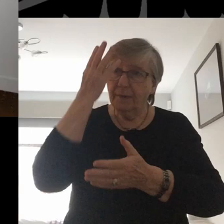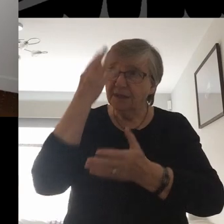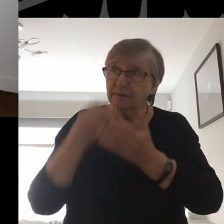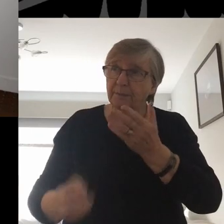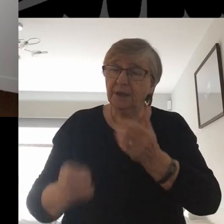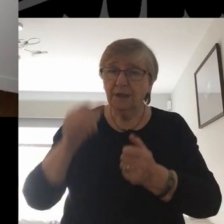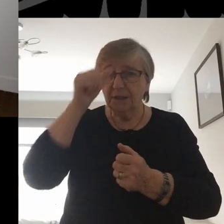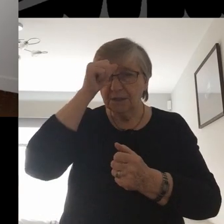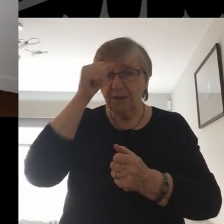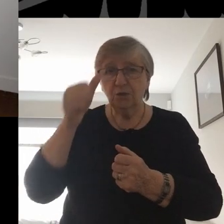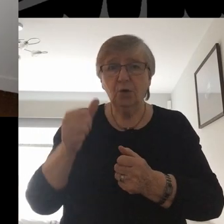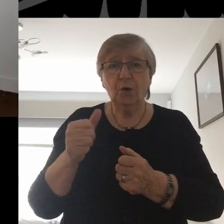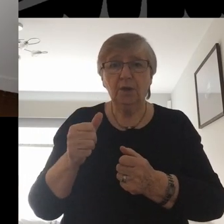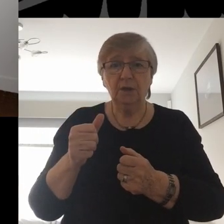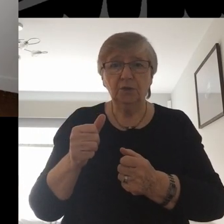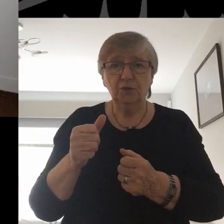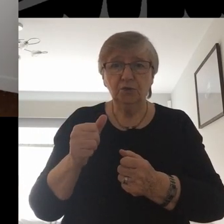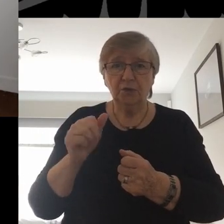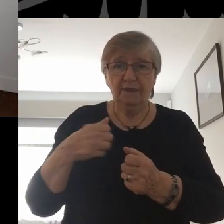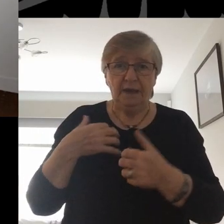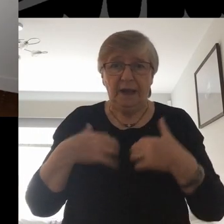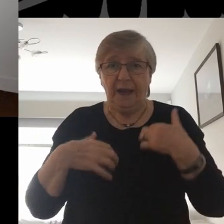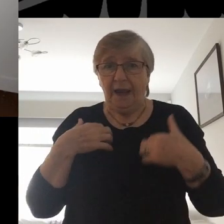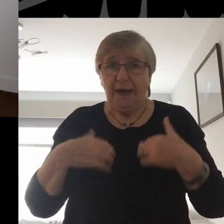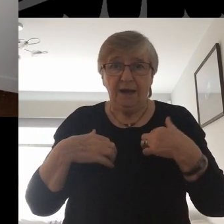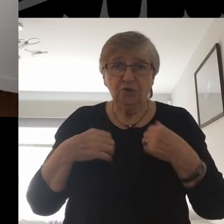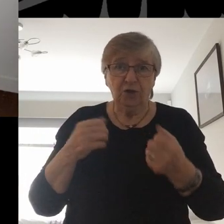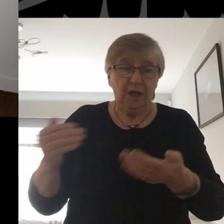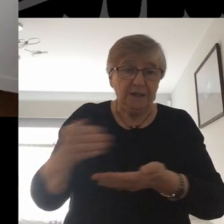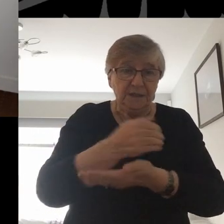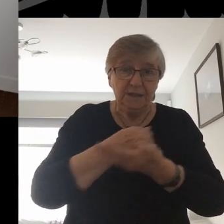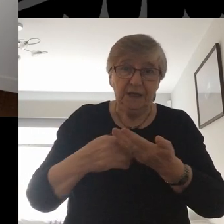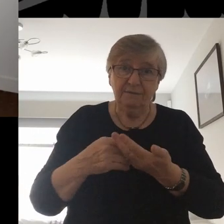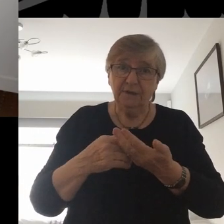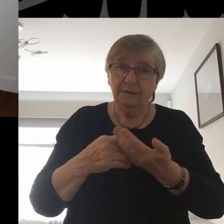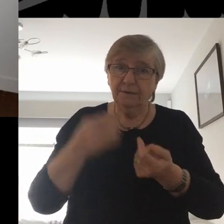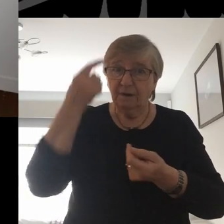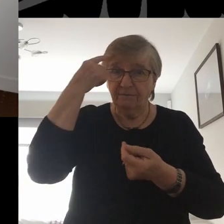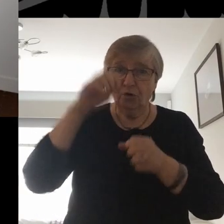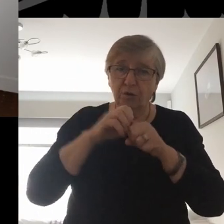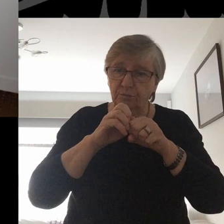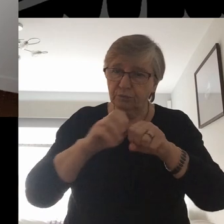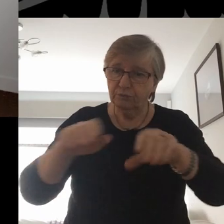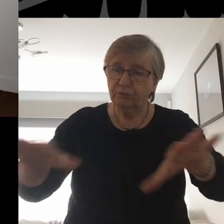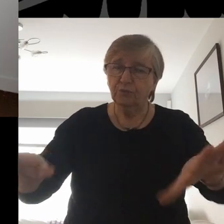knowledge and their energy and their security for the purposes of the church.